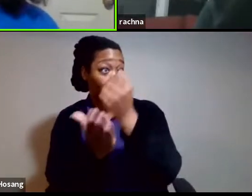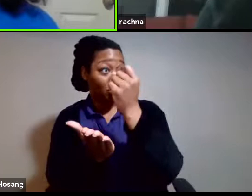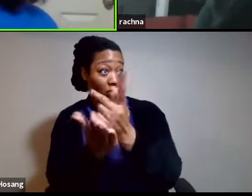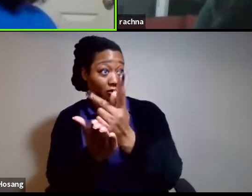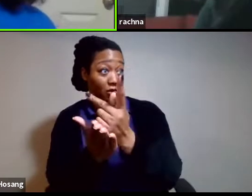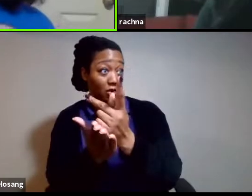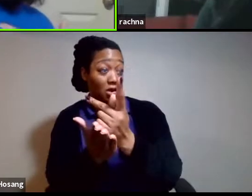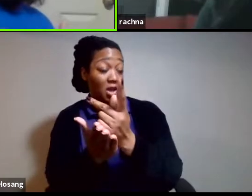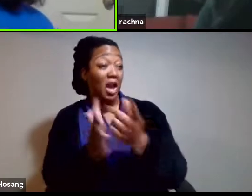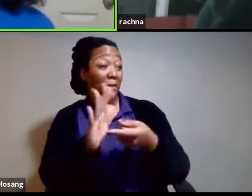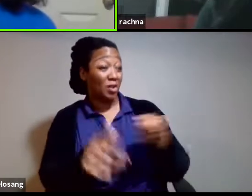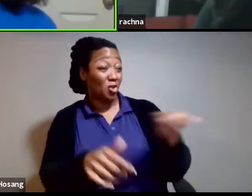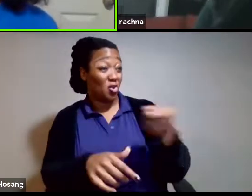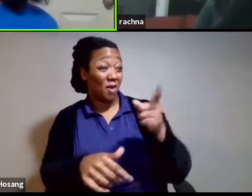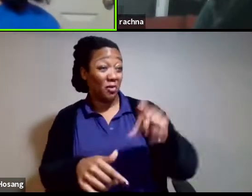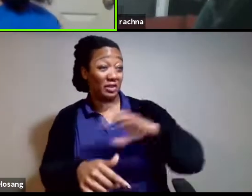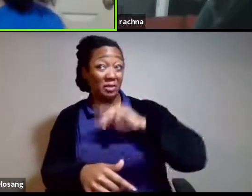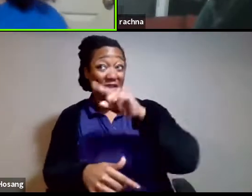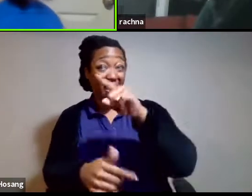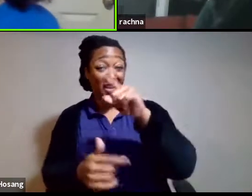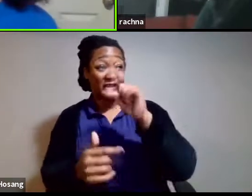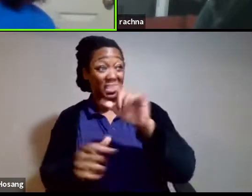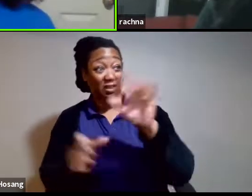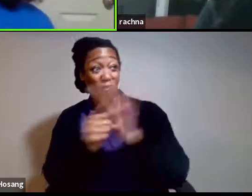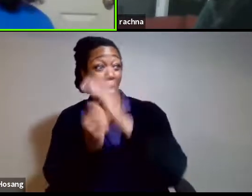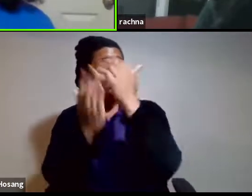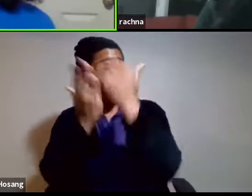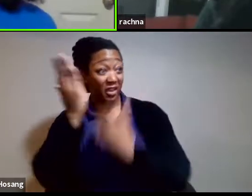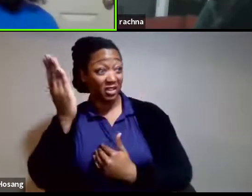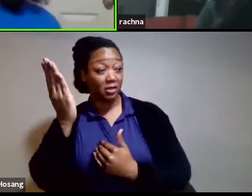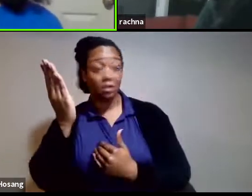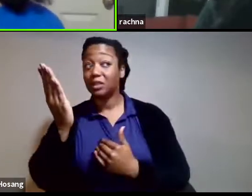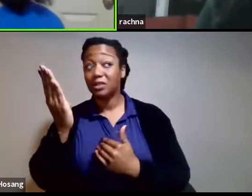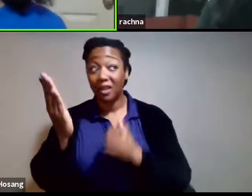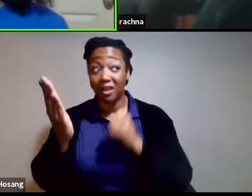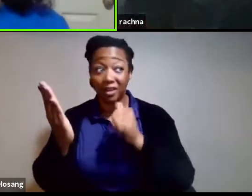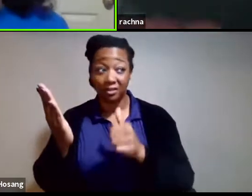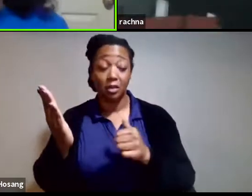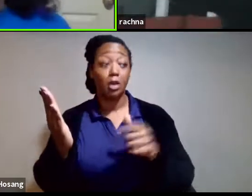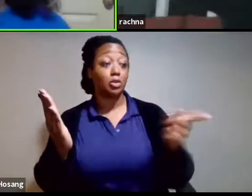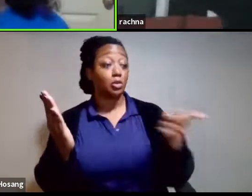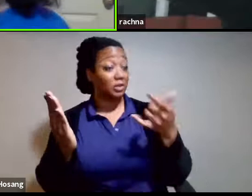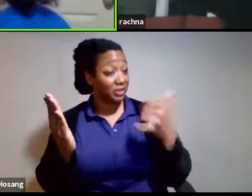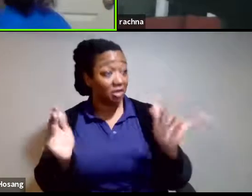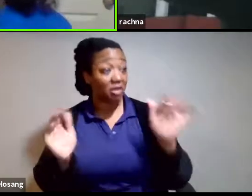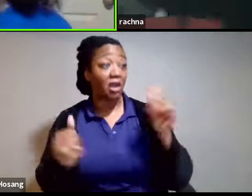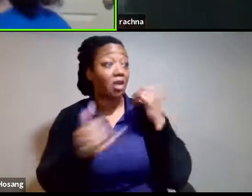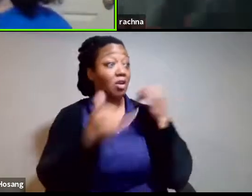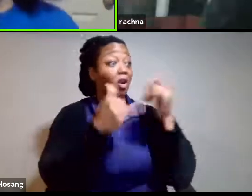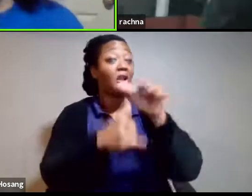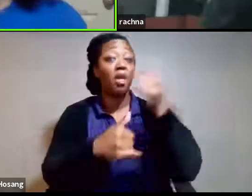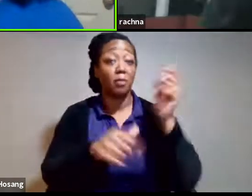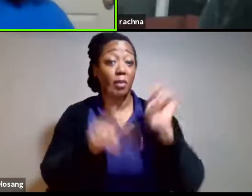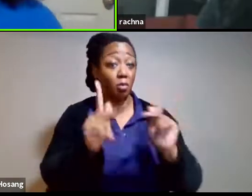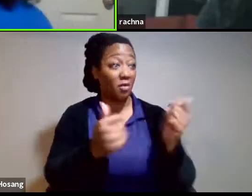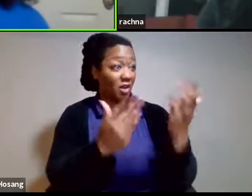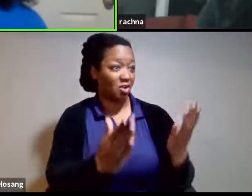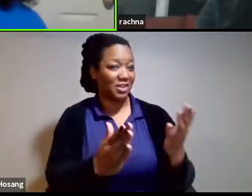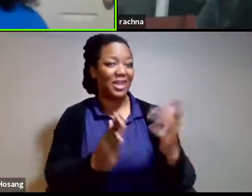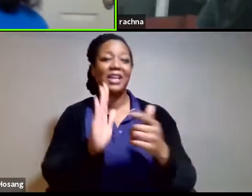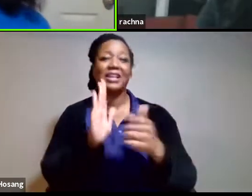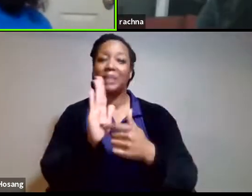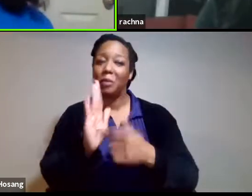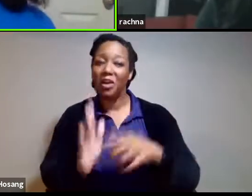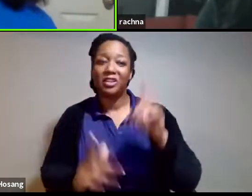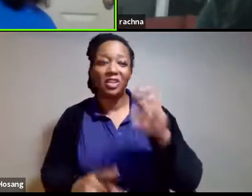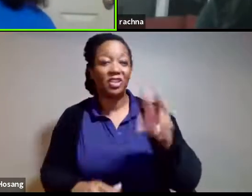providers. And you, if you so desire, can call other providers, such as Dr. Baria, who